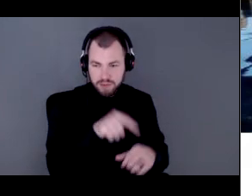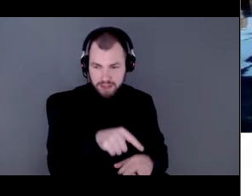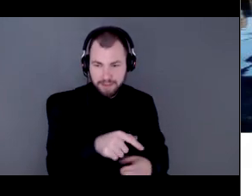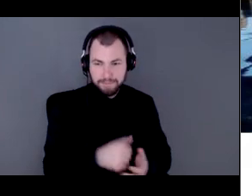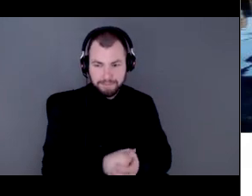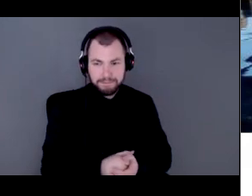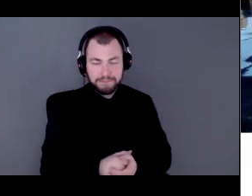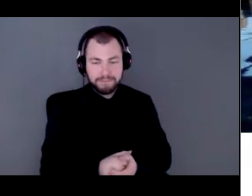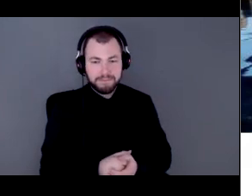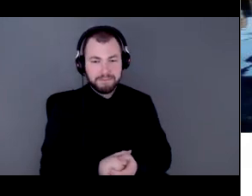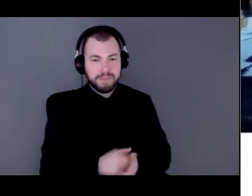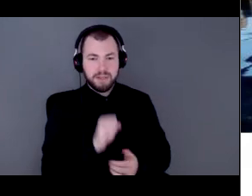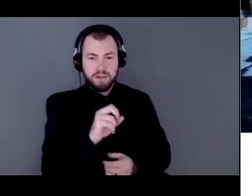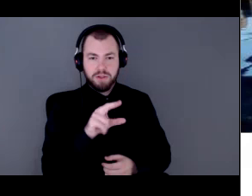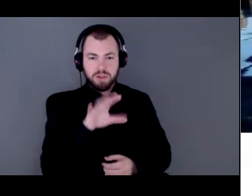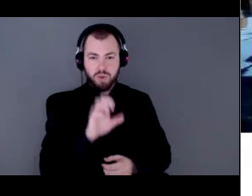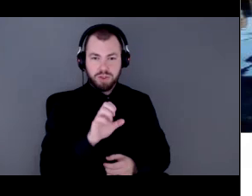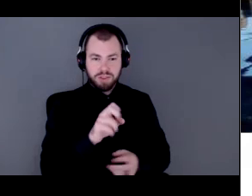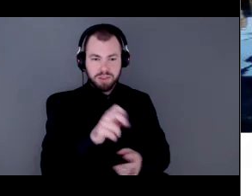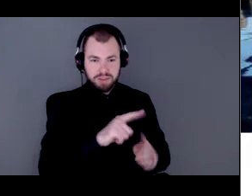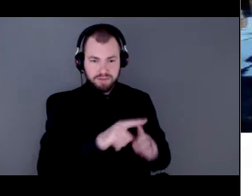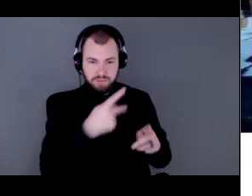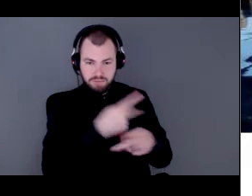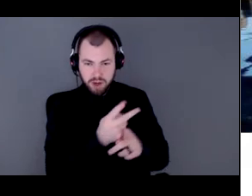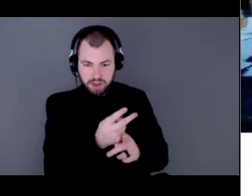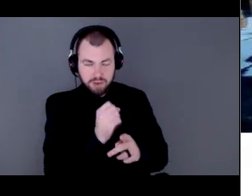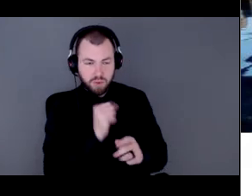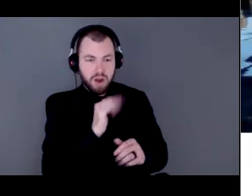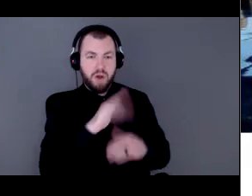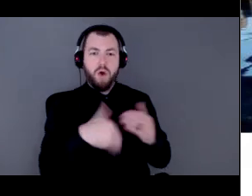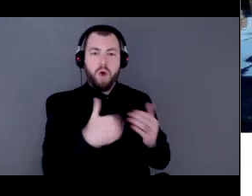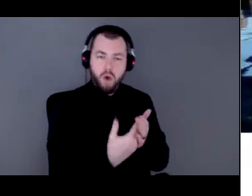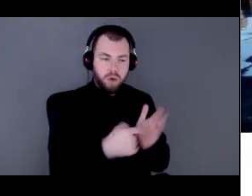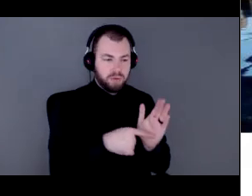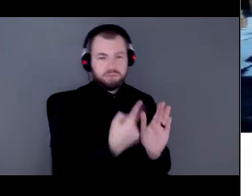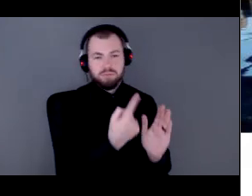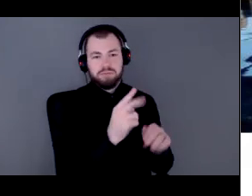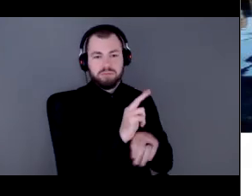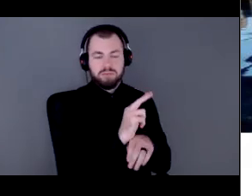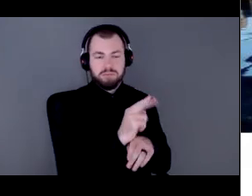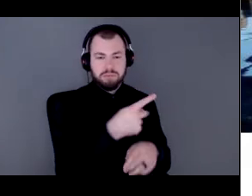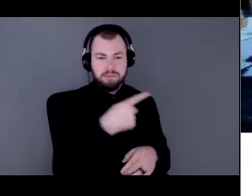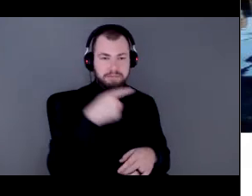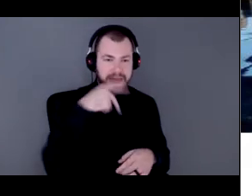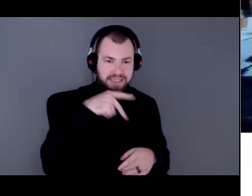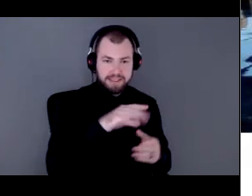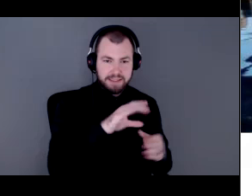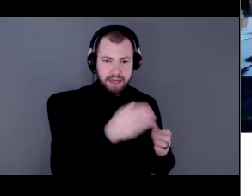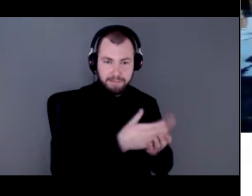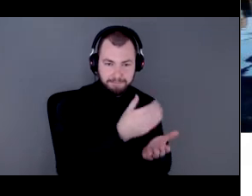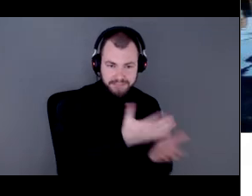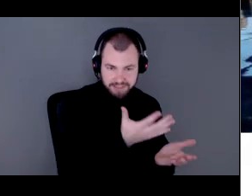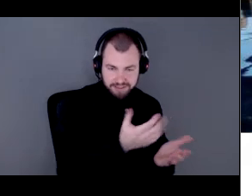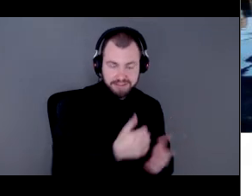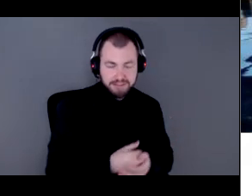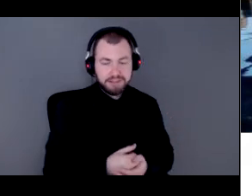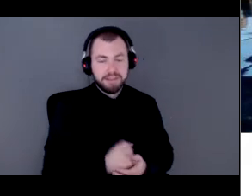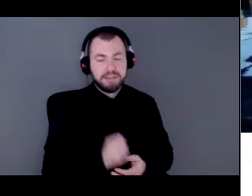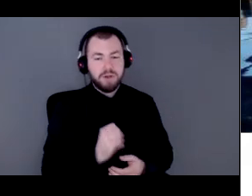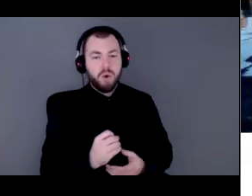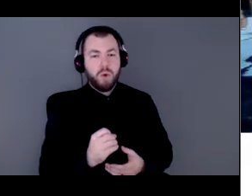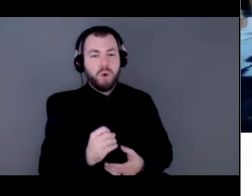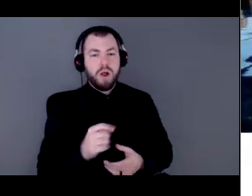Sourcing different products so it's not all single-use plastic cups, or so we want to take the work out of it